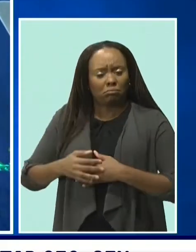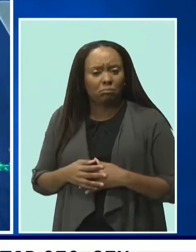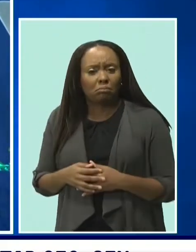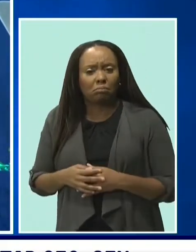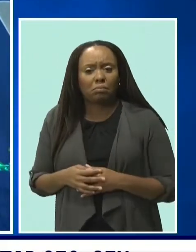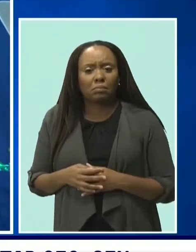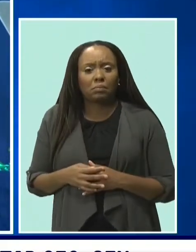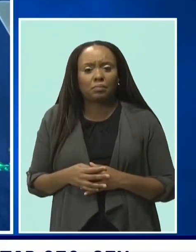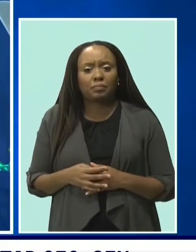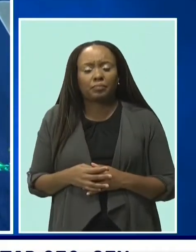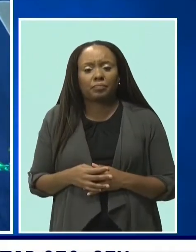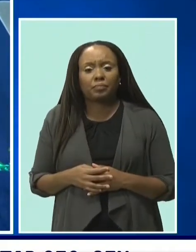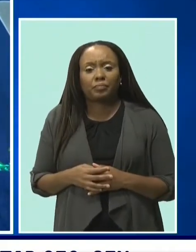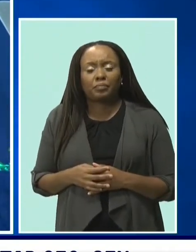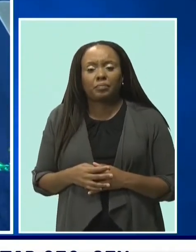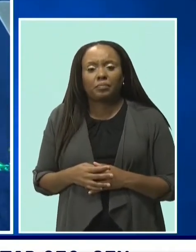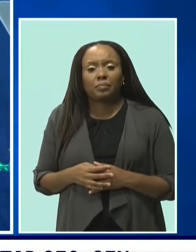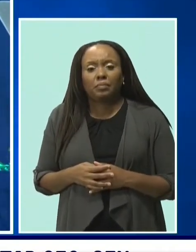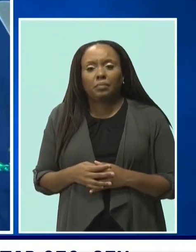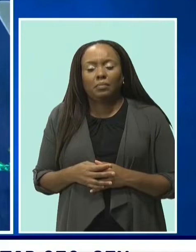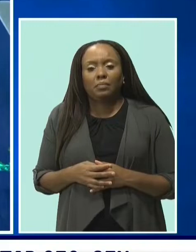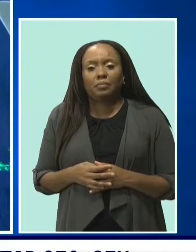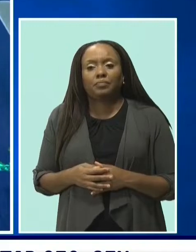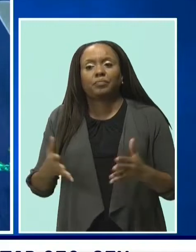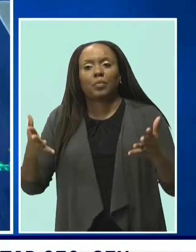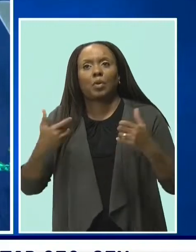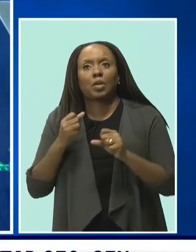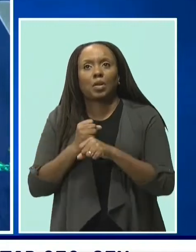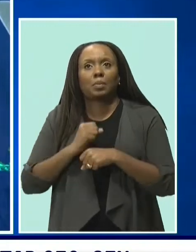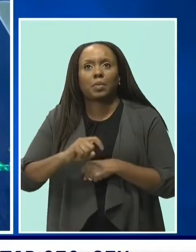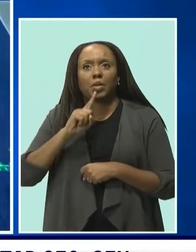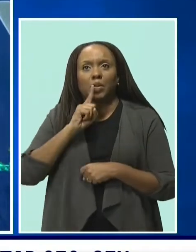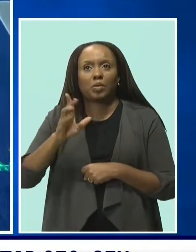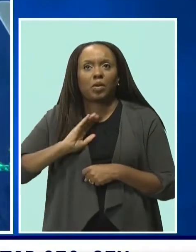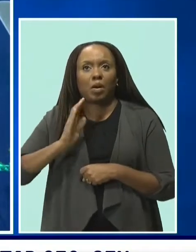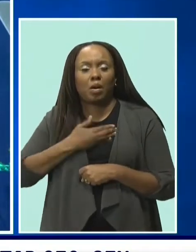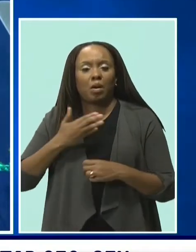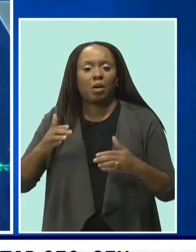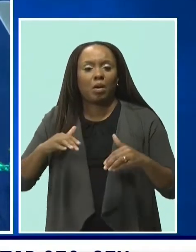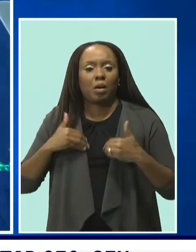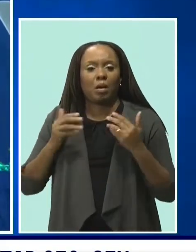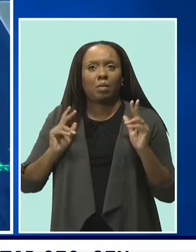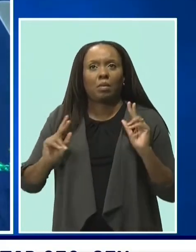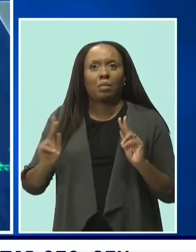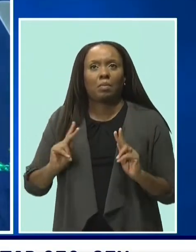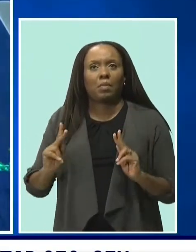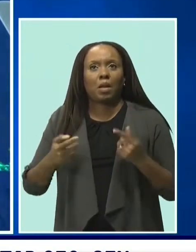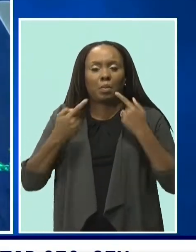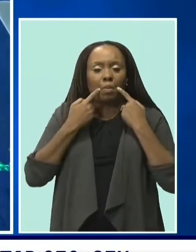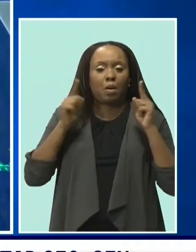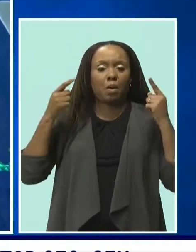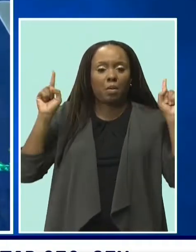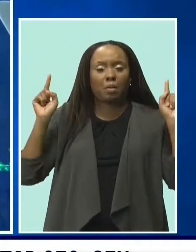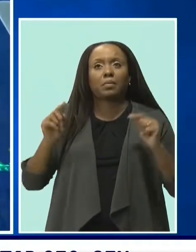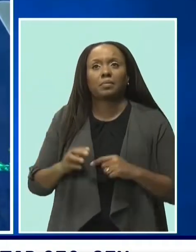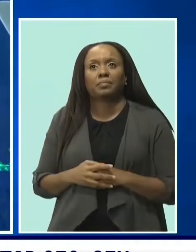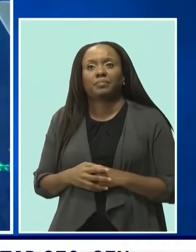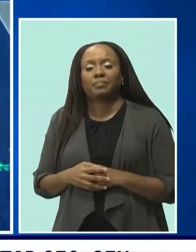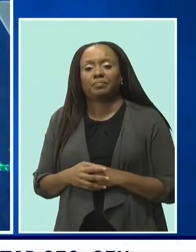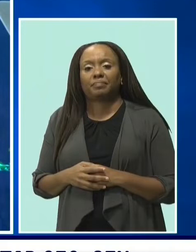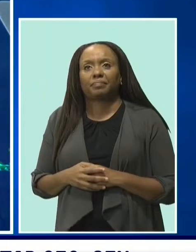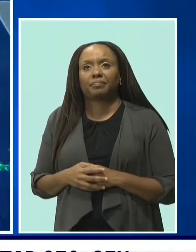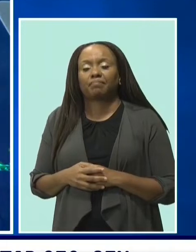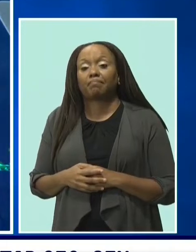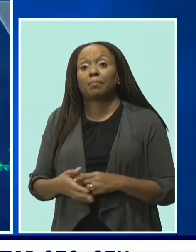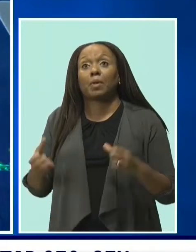us to ensure a future prosperous for all young people. Noting many issues were covered during last month's